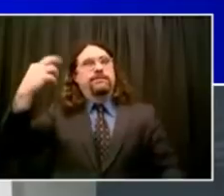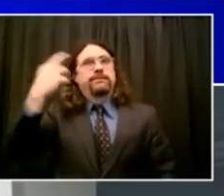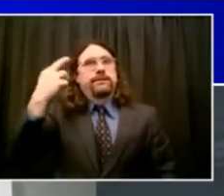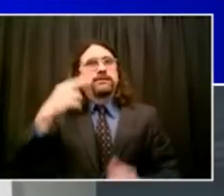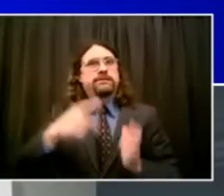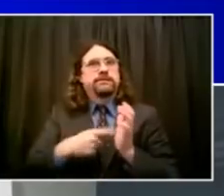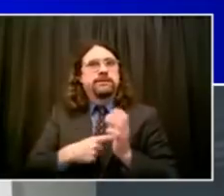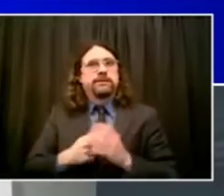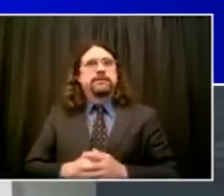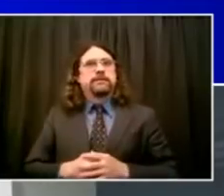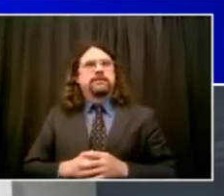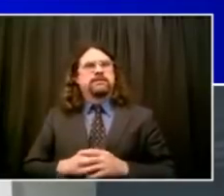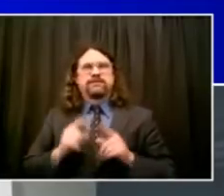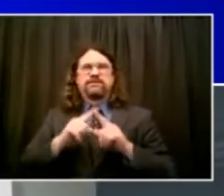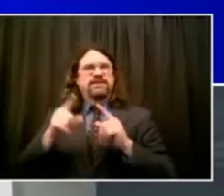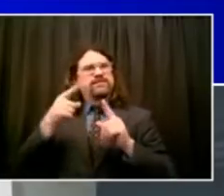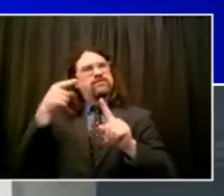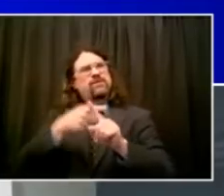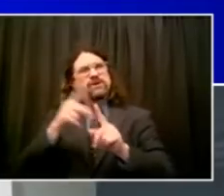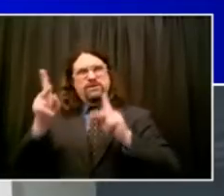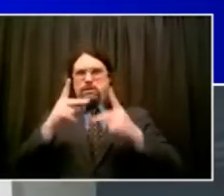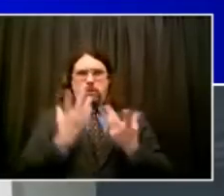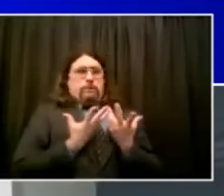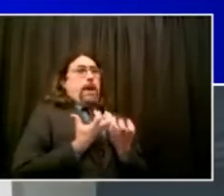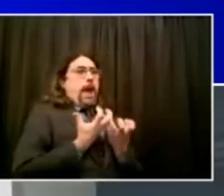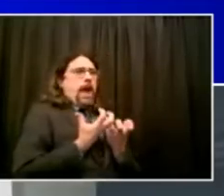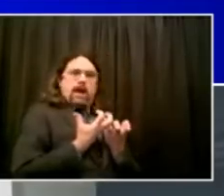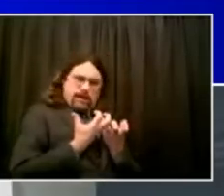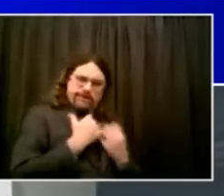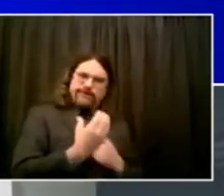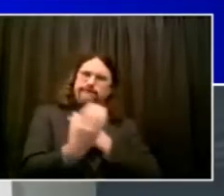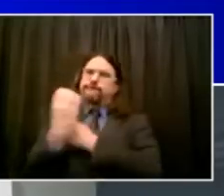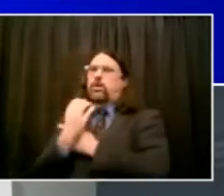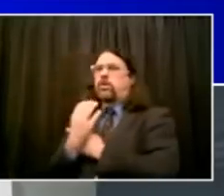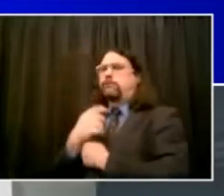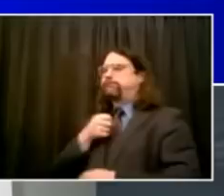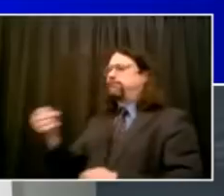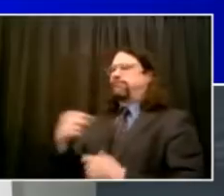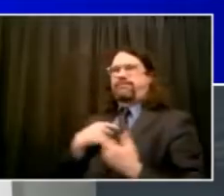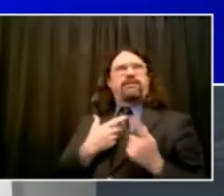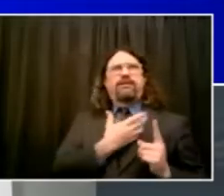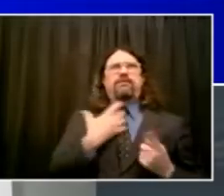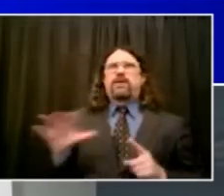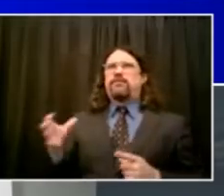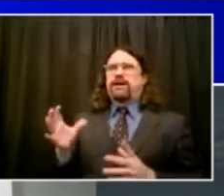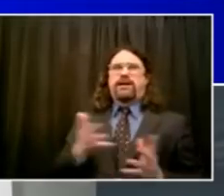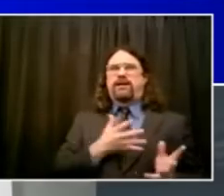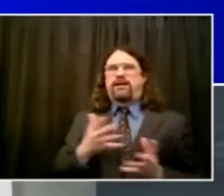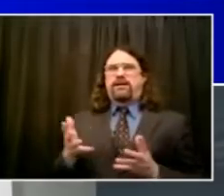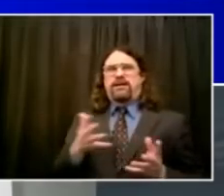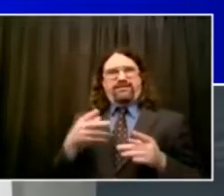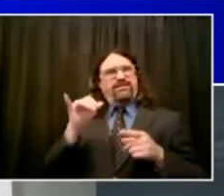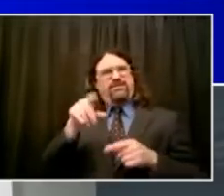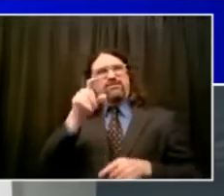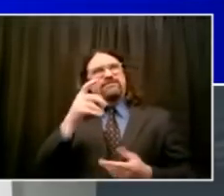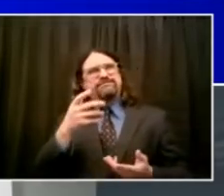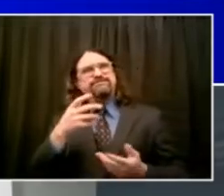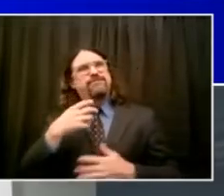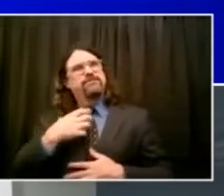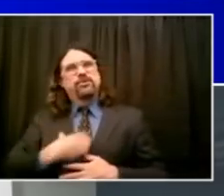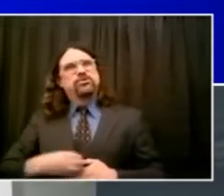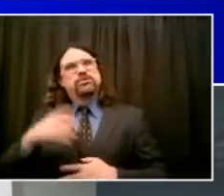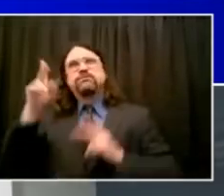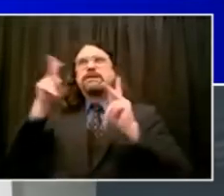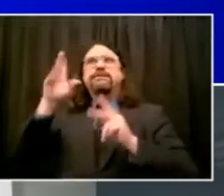only a better quality of life, but it's a better place to care for someone done right. It's